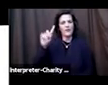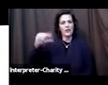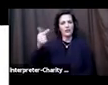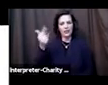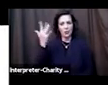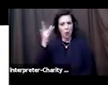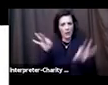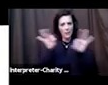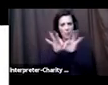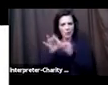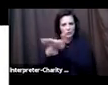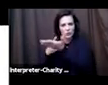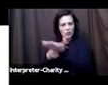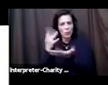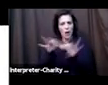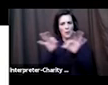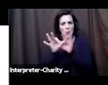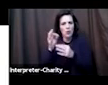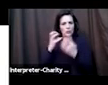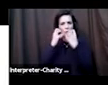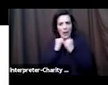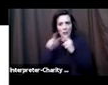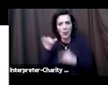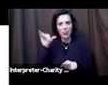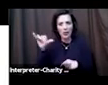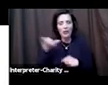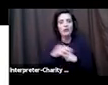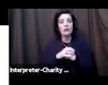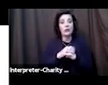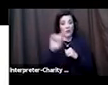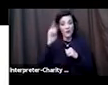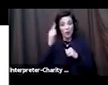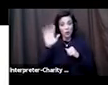There's a couple of reasons. You need to advocate for your clients.